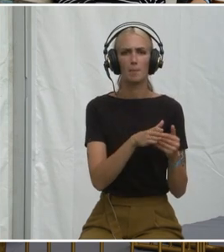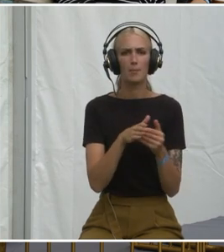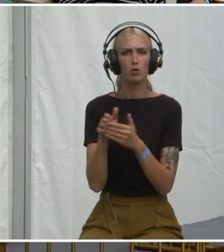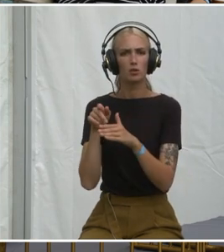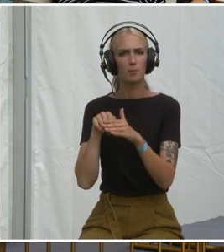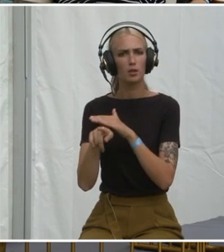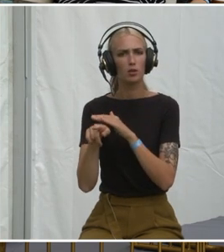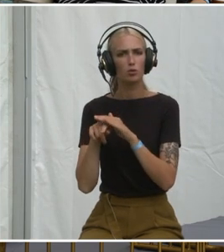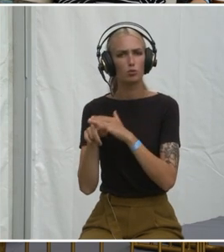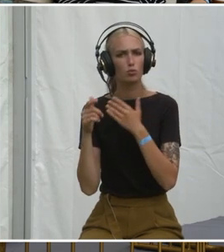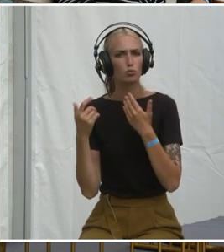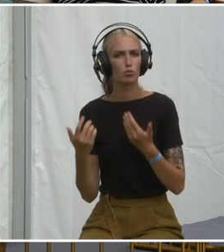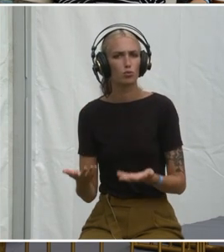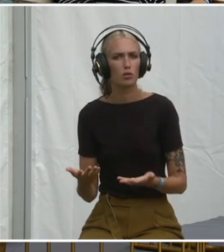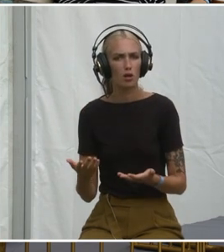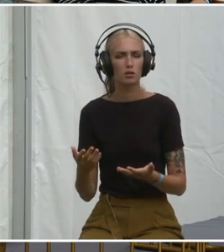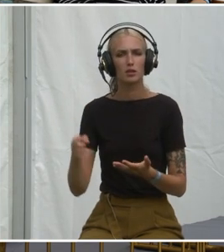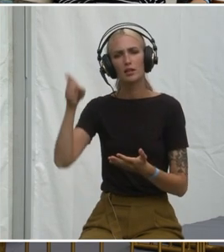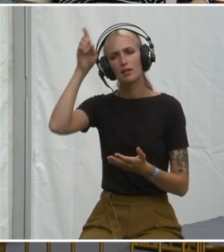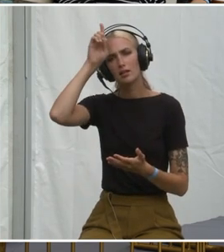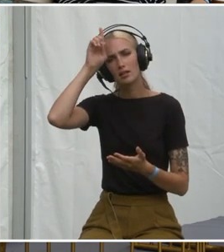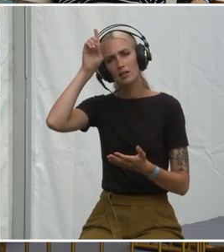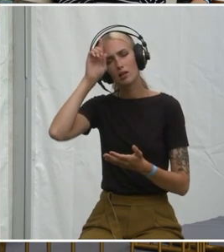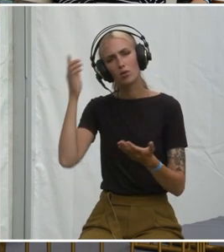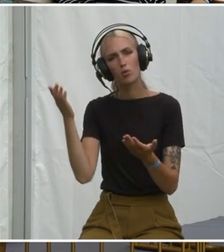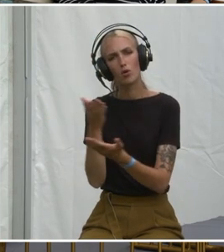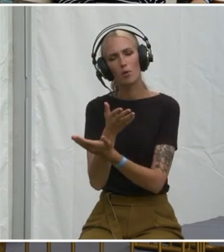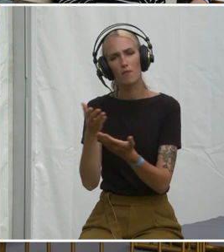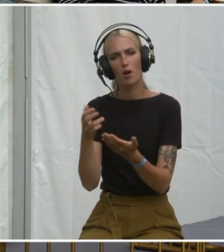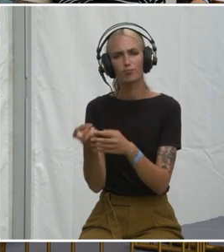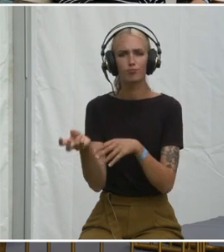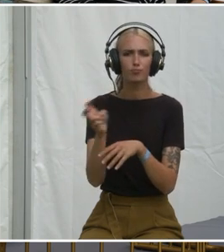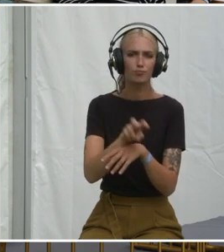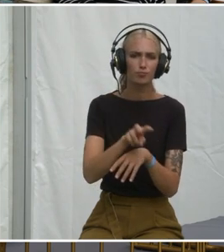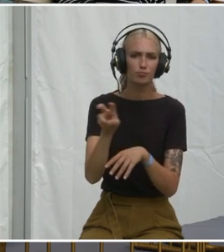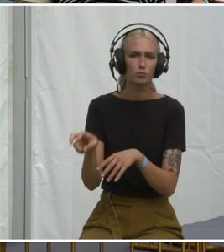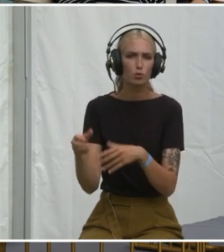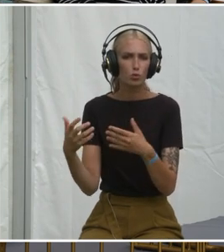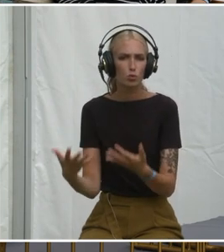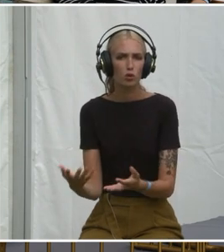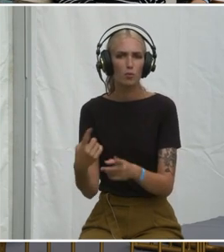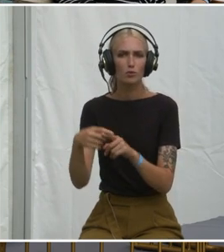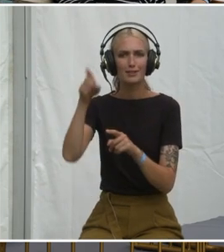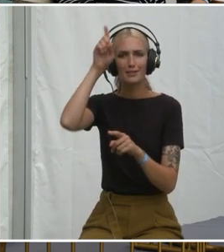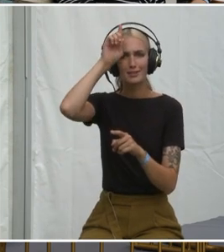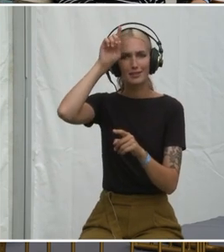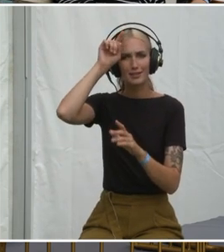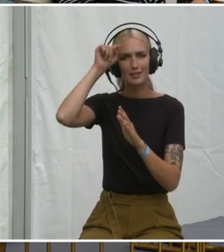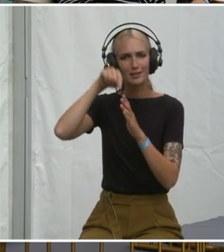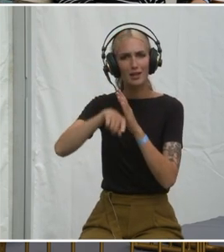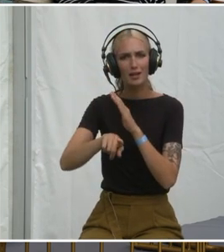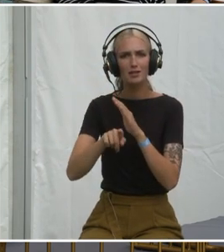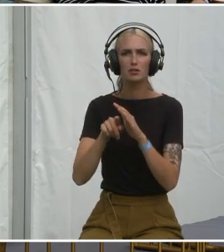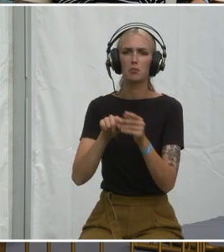flows, both between the countries and within the countries. And also, as related to this as well,